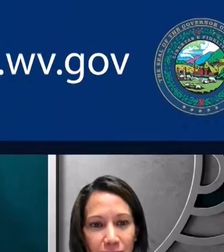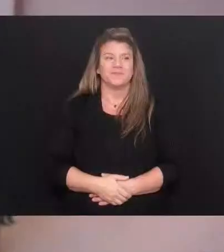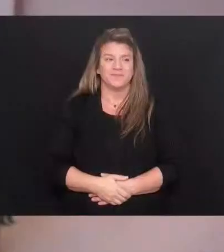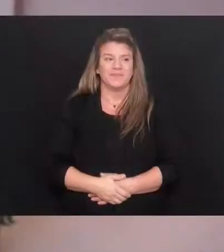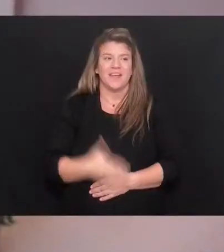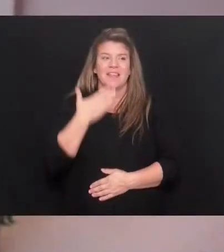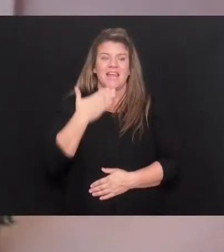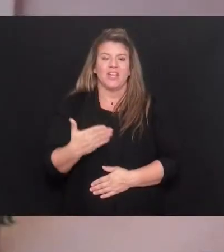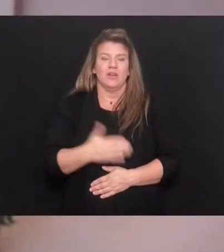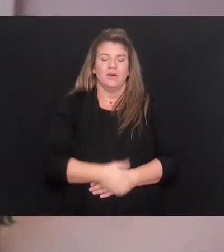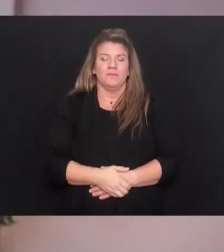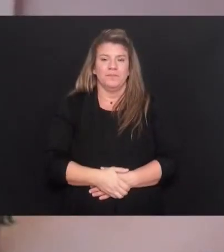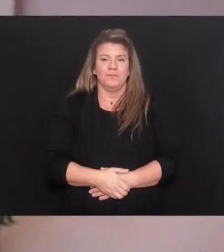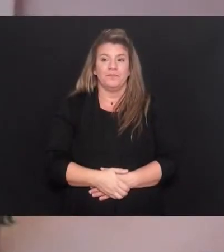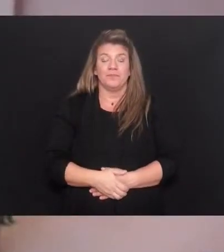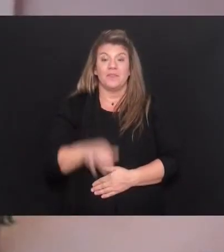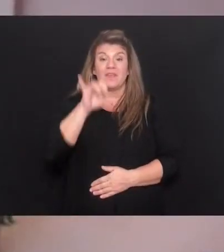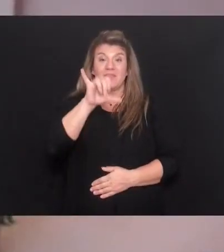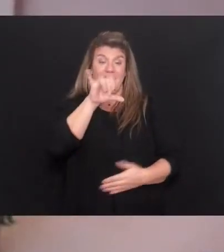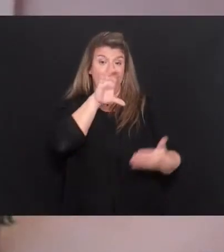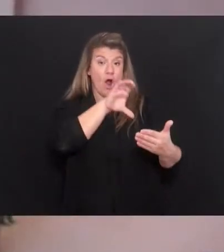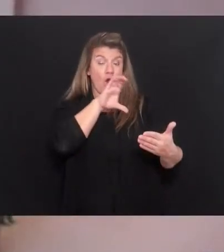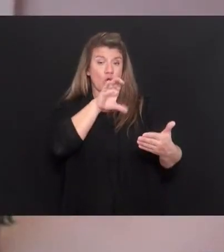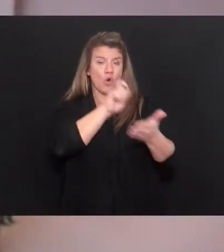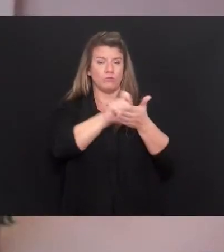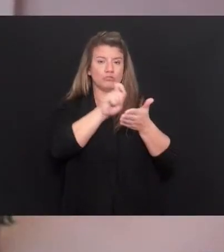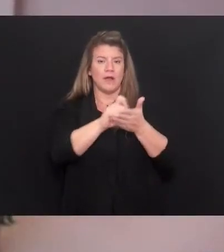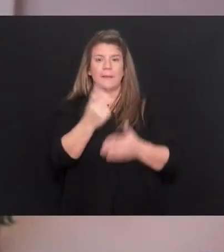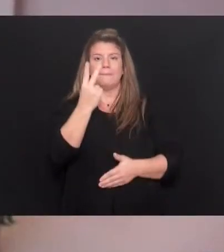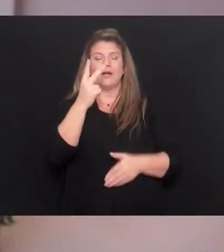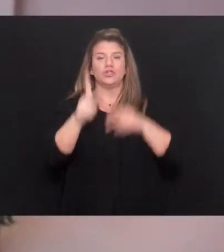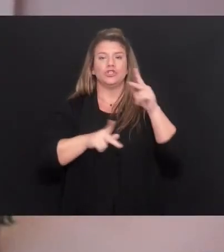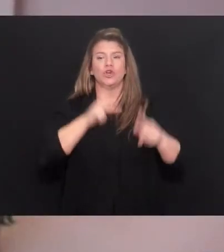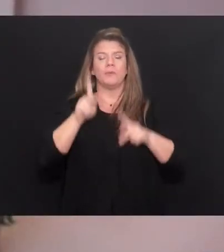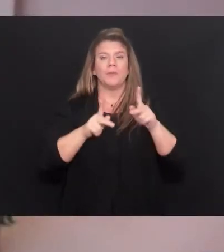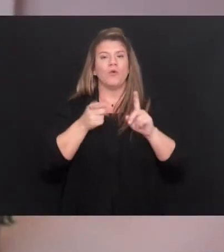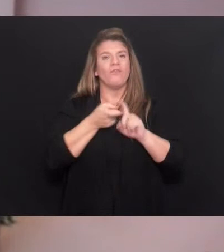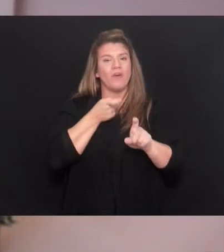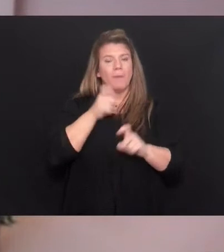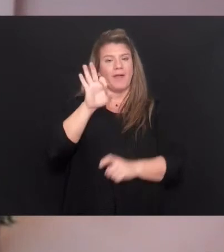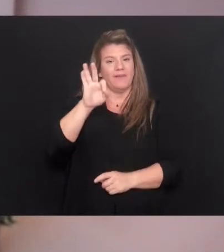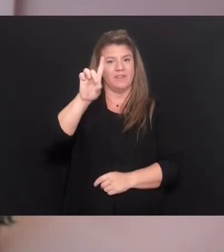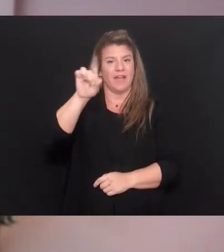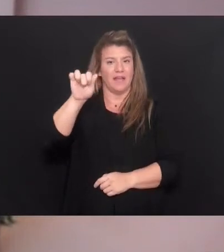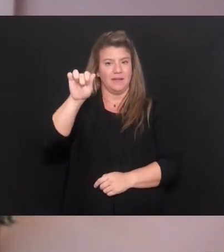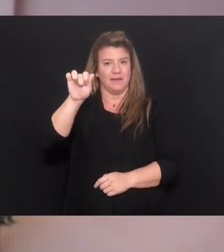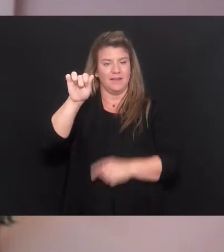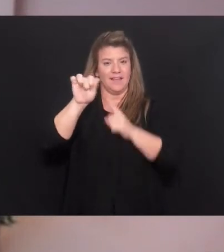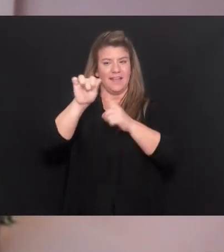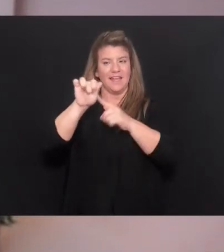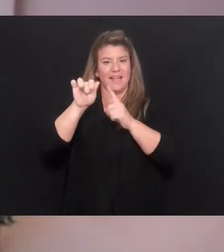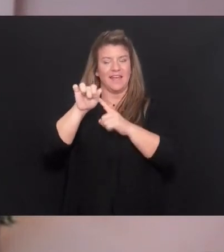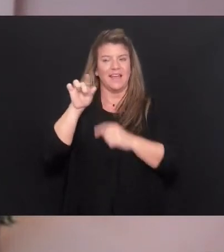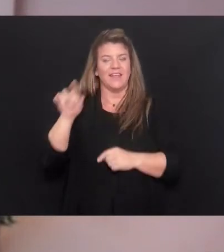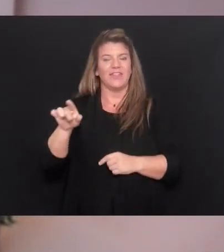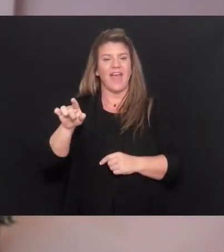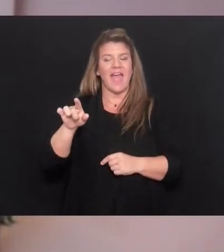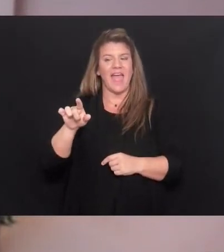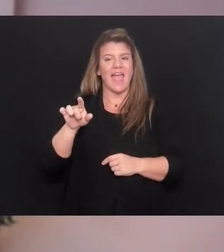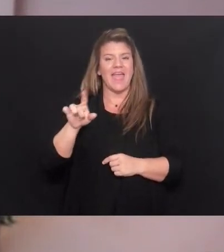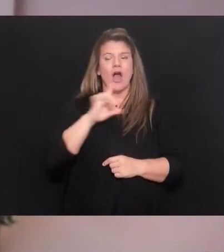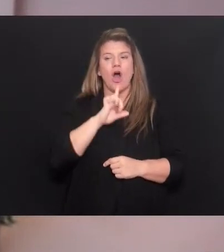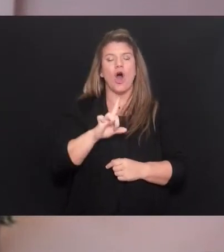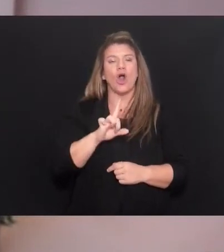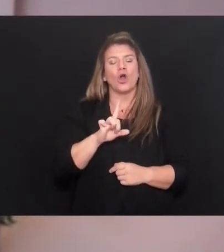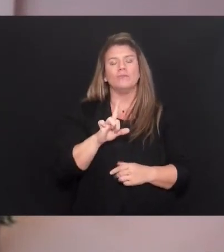Charles. So that article was written by two people from the Food and Drug Administration that are going to step off of